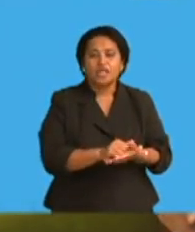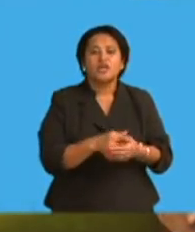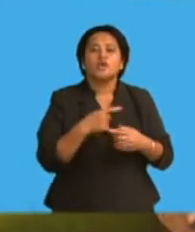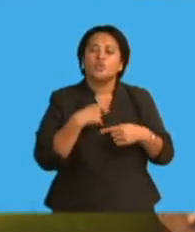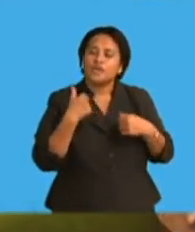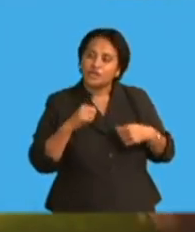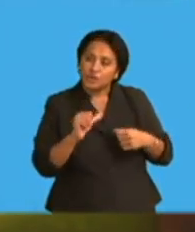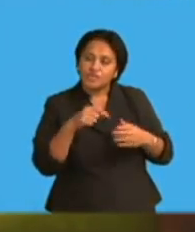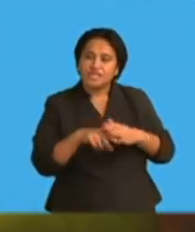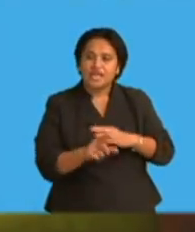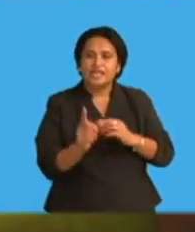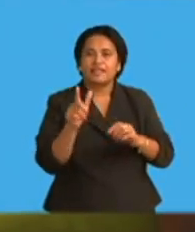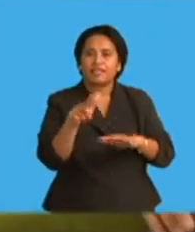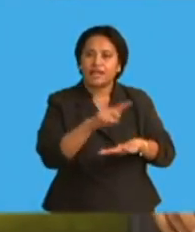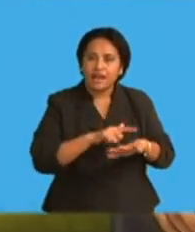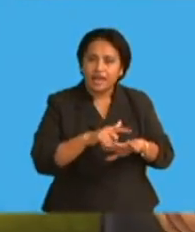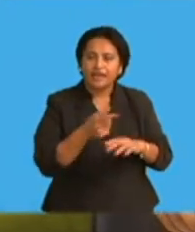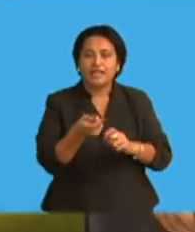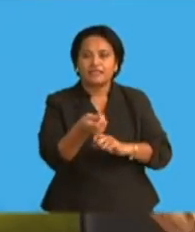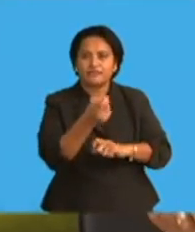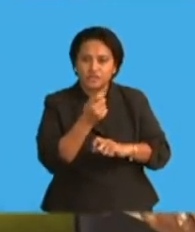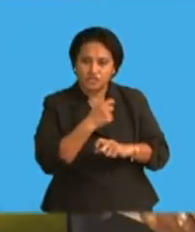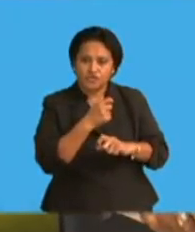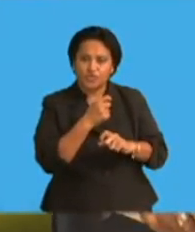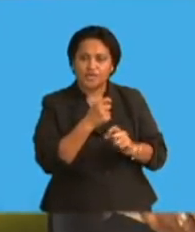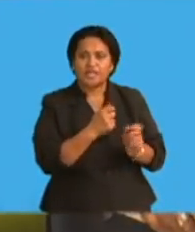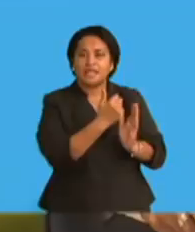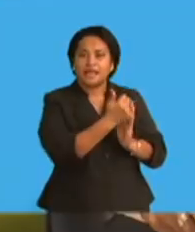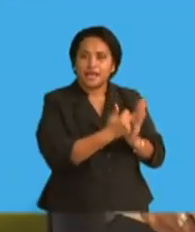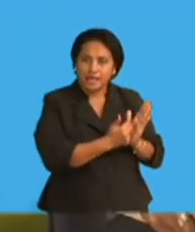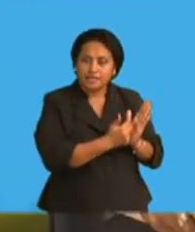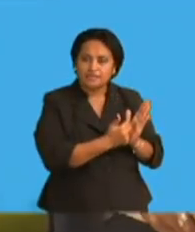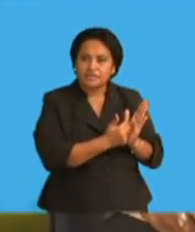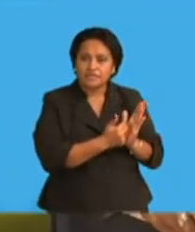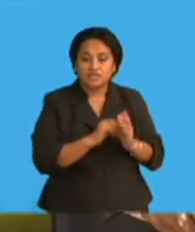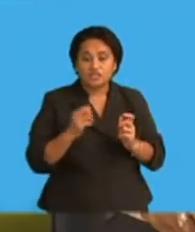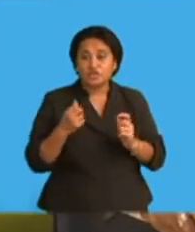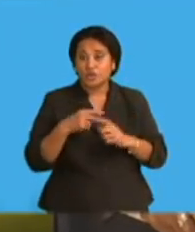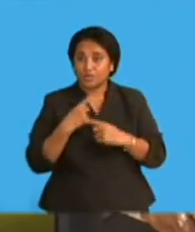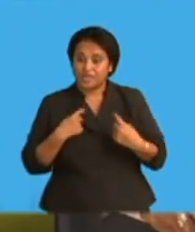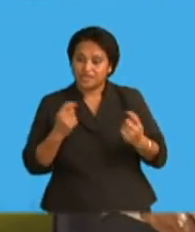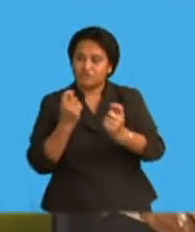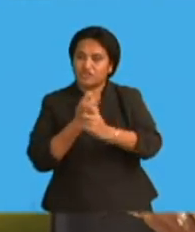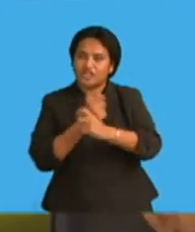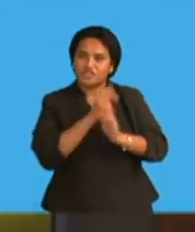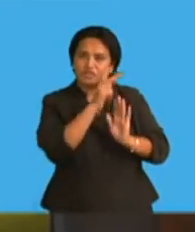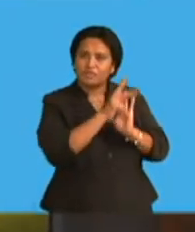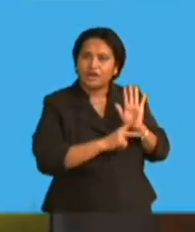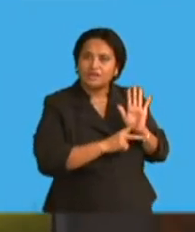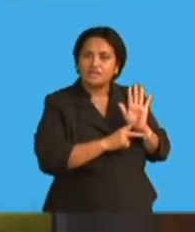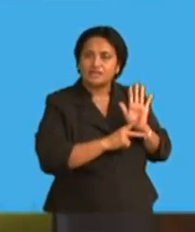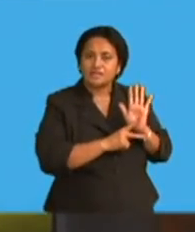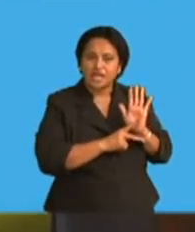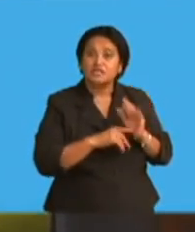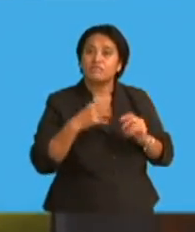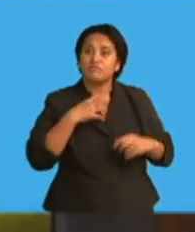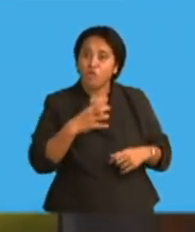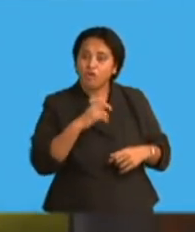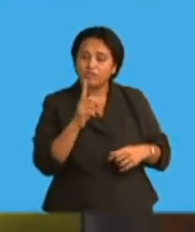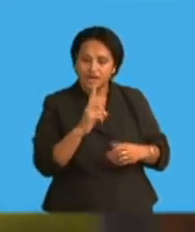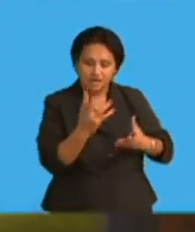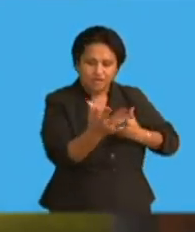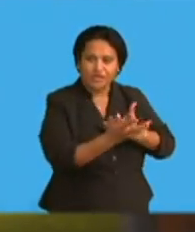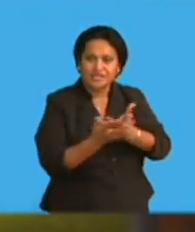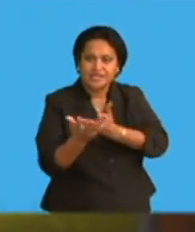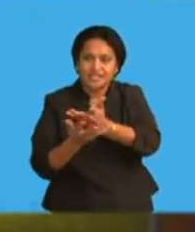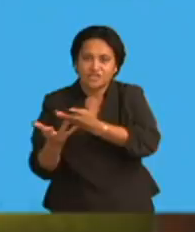Golingoli issue. All of them have used it. We have actually, Madam Speaker, changed the policy where they're getting more consultations in respect of that. But